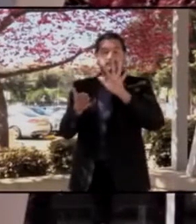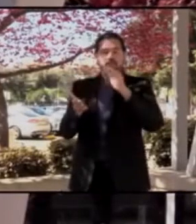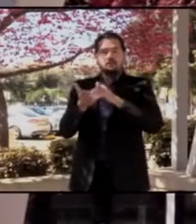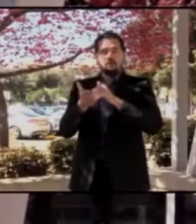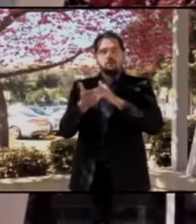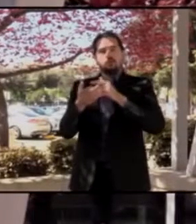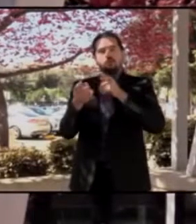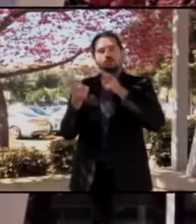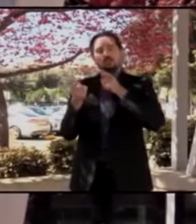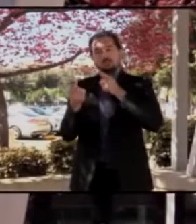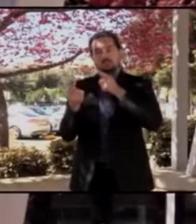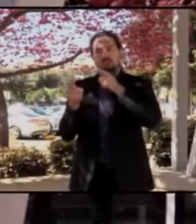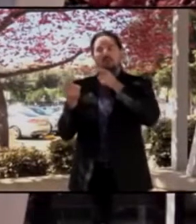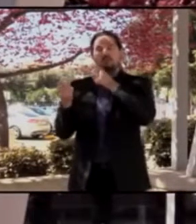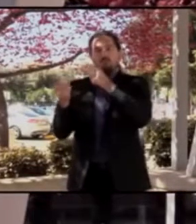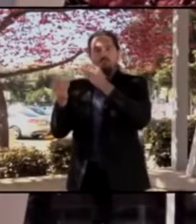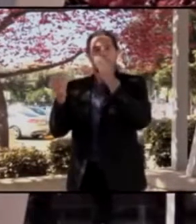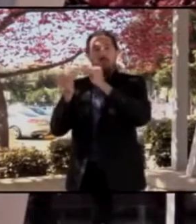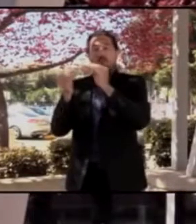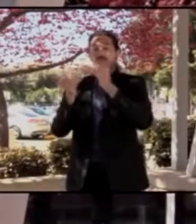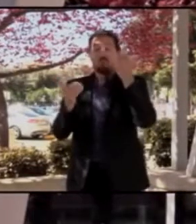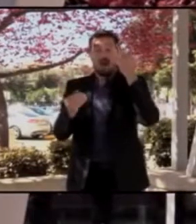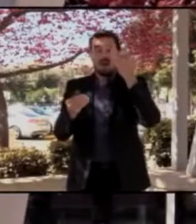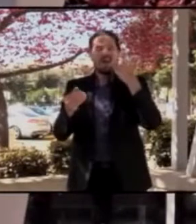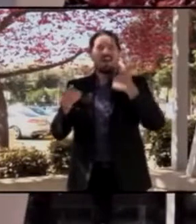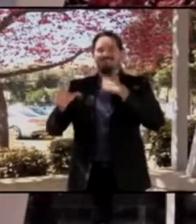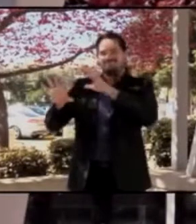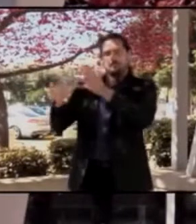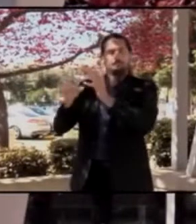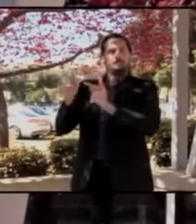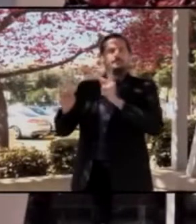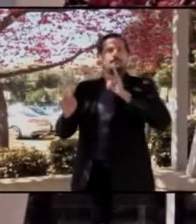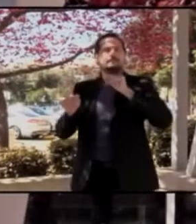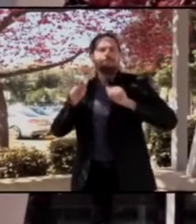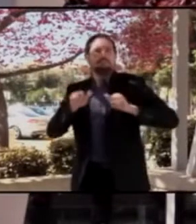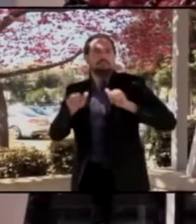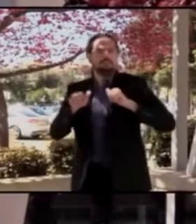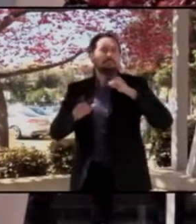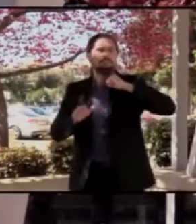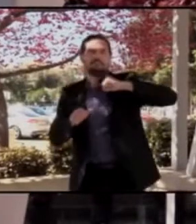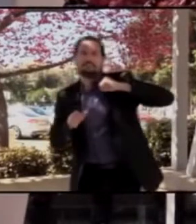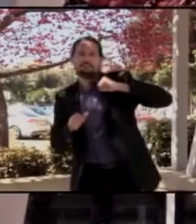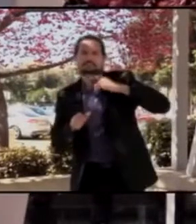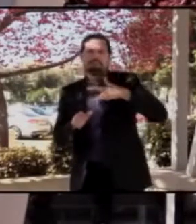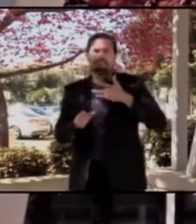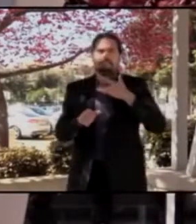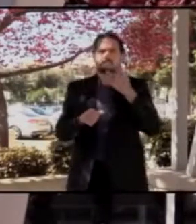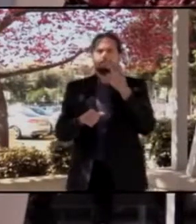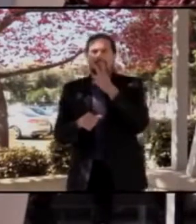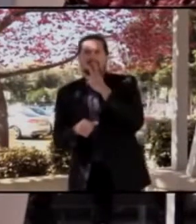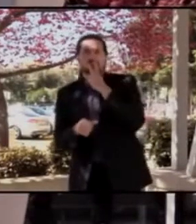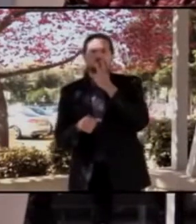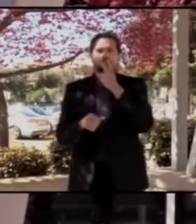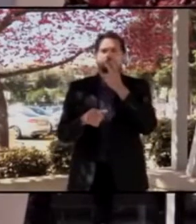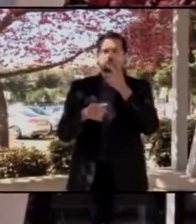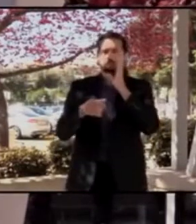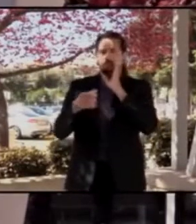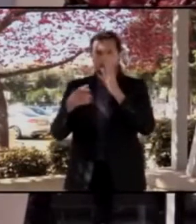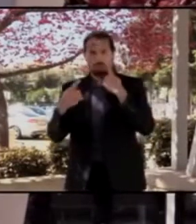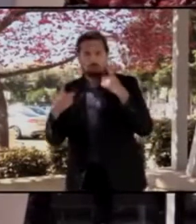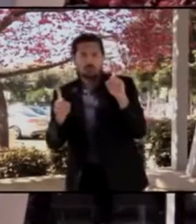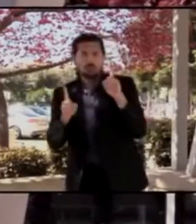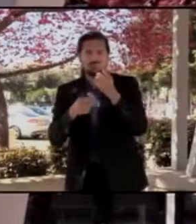about the effectiveness of the vaccine, the safety of the vaccine. They've been waiting, but I say to them, wait no